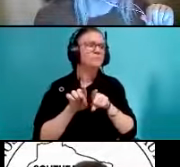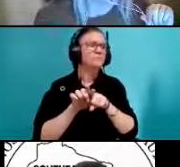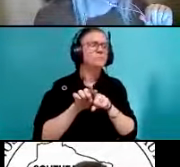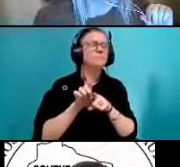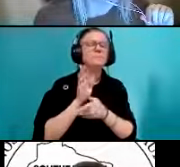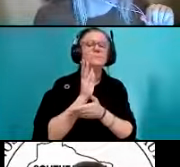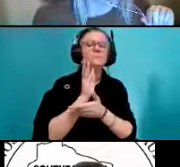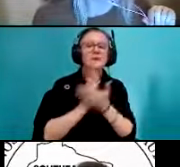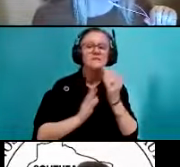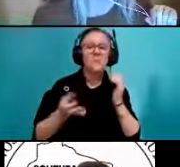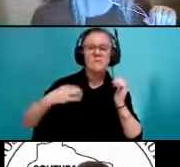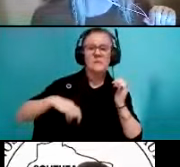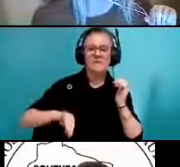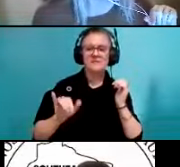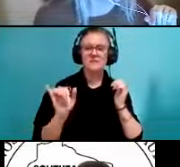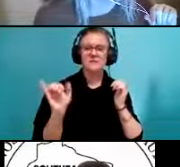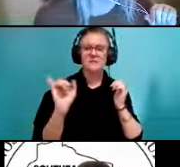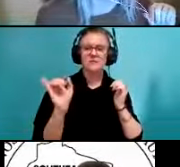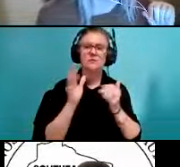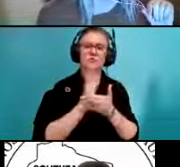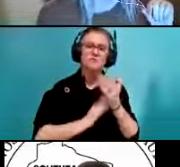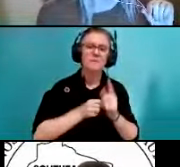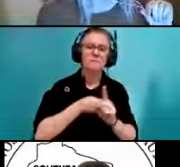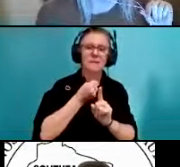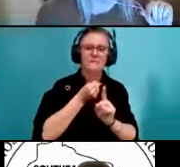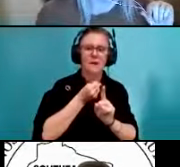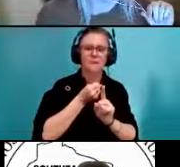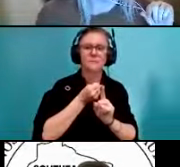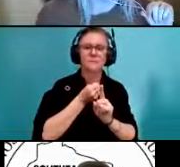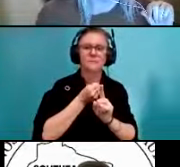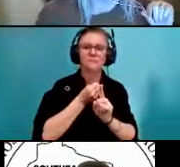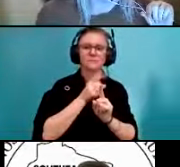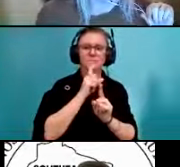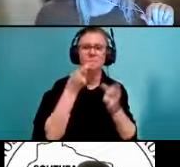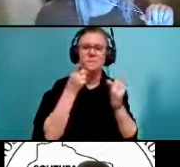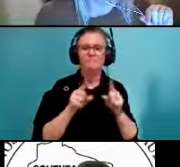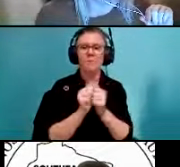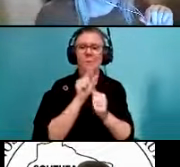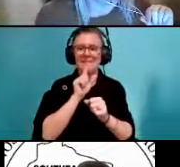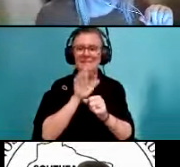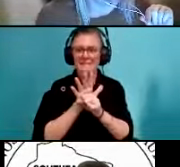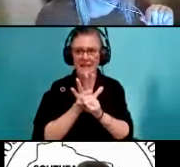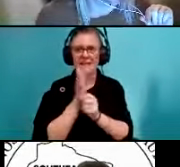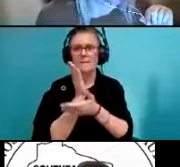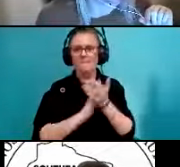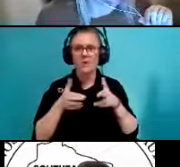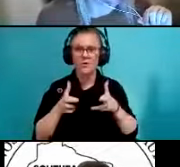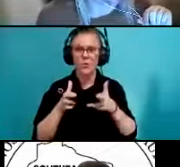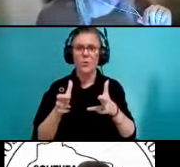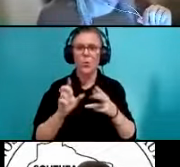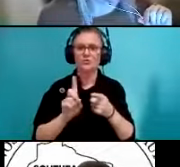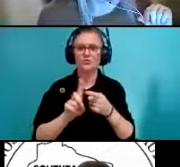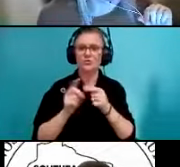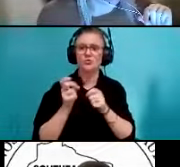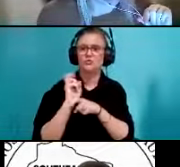with those benefits, there are some other impacts that would come about with dedicating part of the roadway to transit that